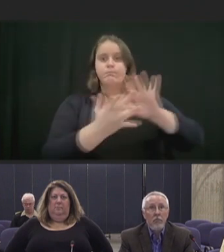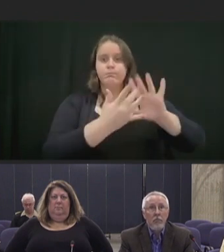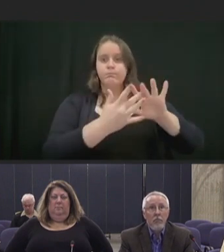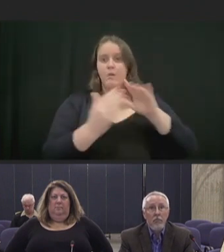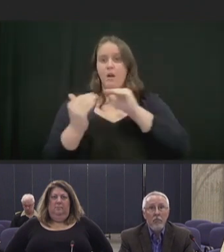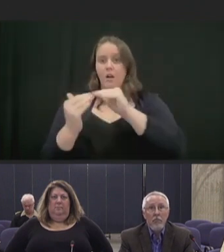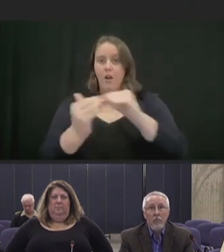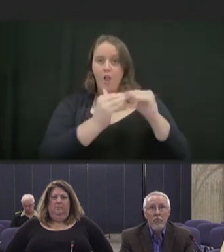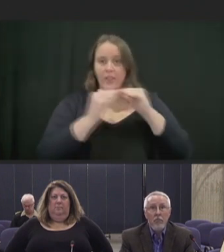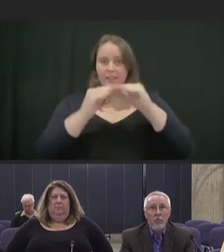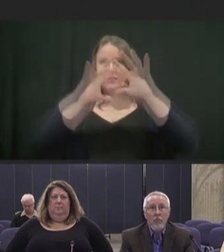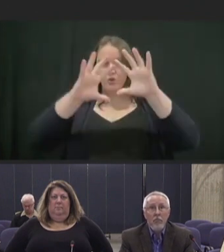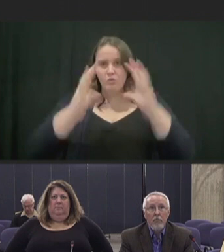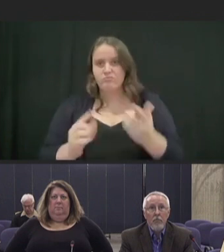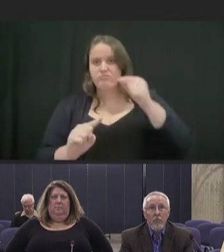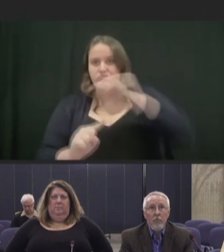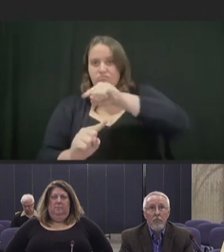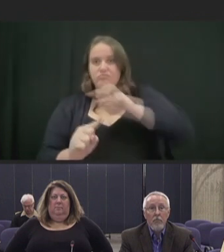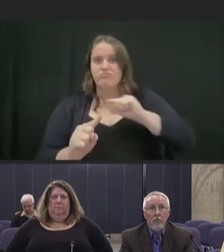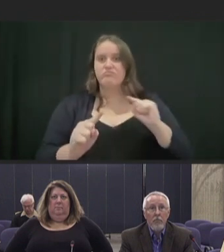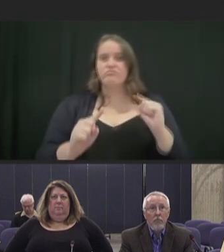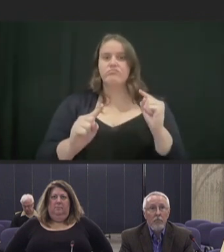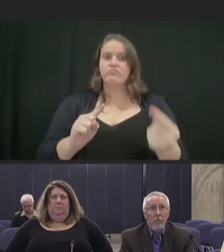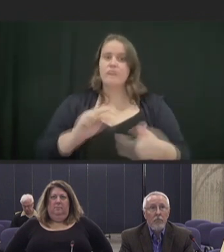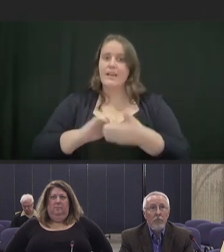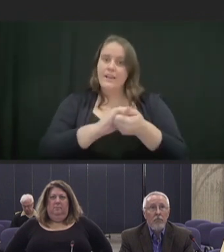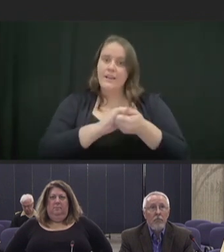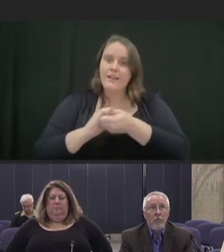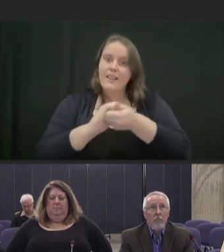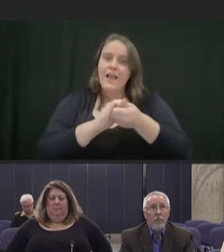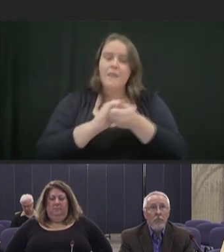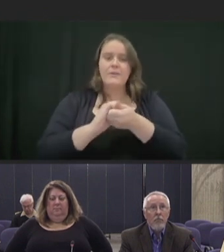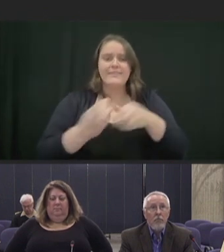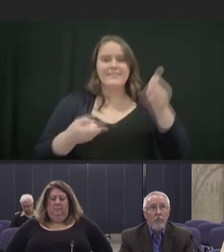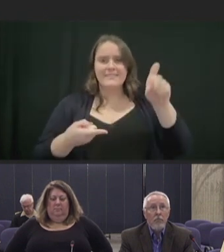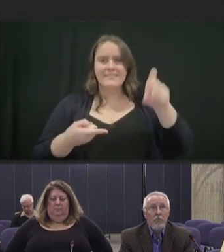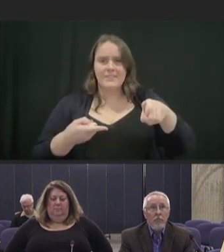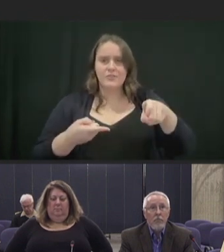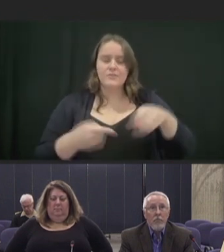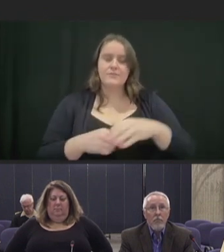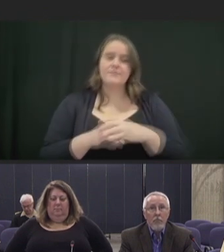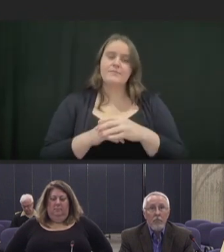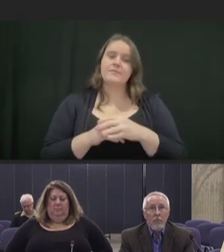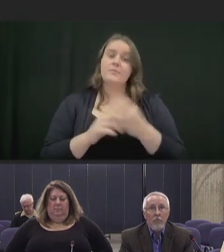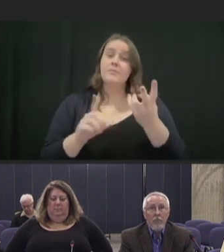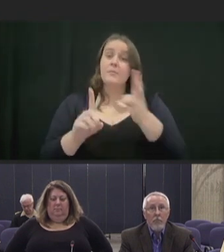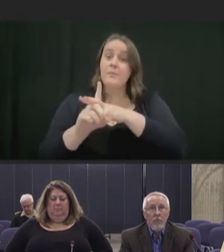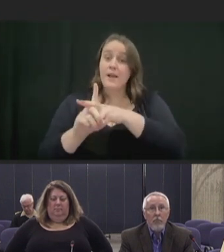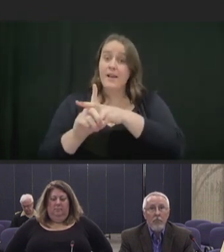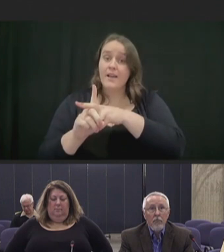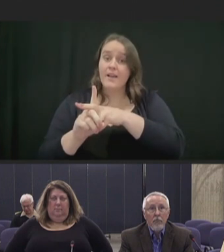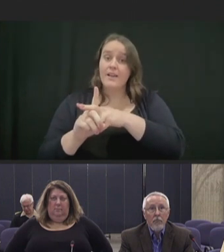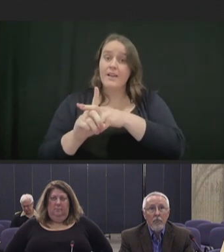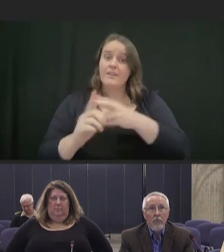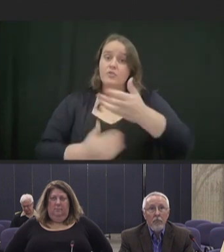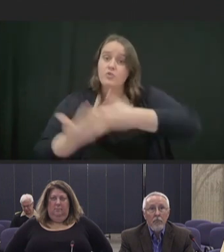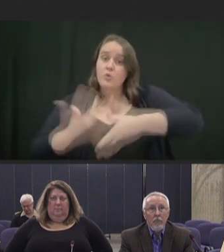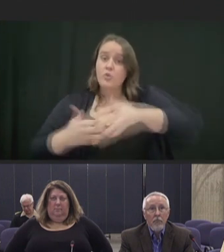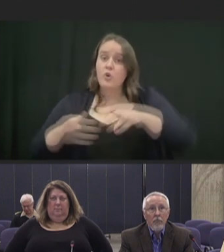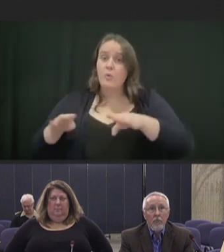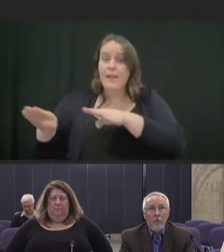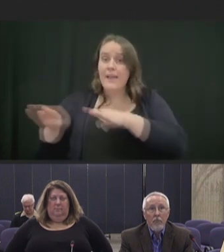and collaboration in this effort, of course, is essential. We apply social behavioral